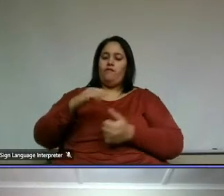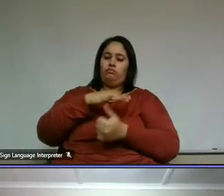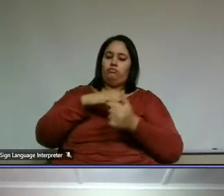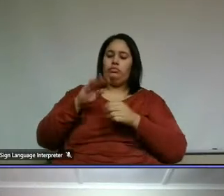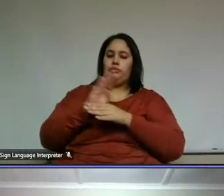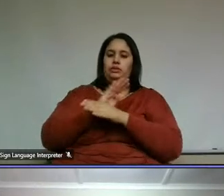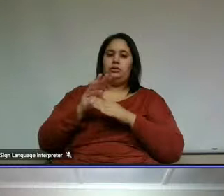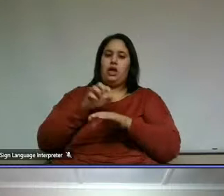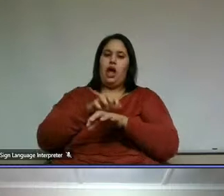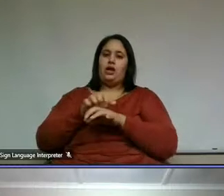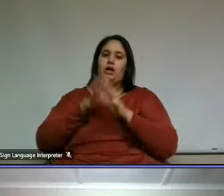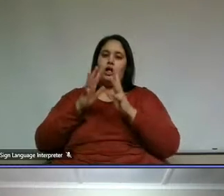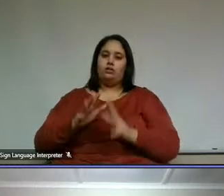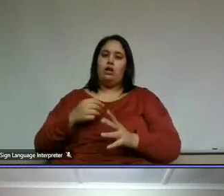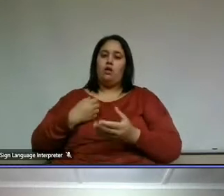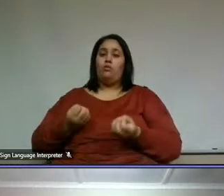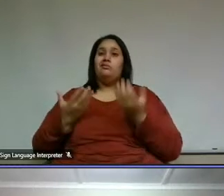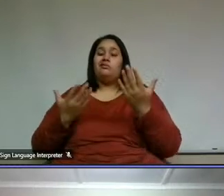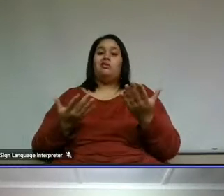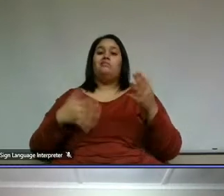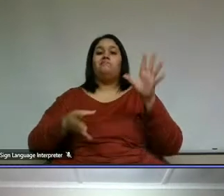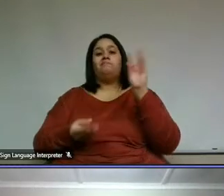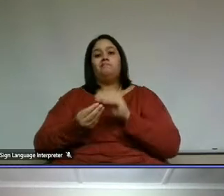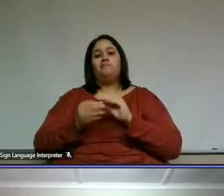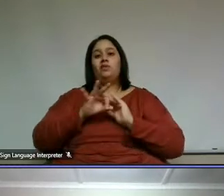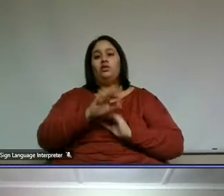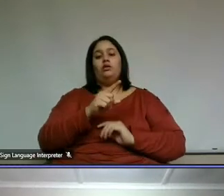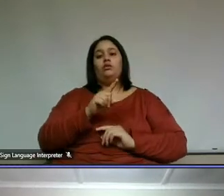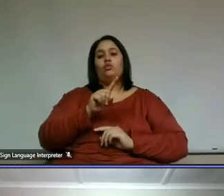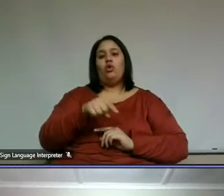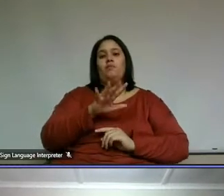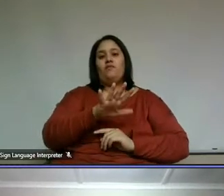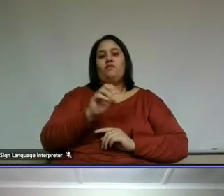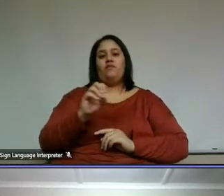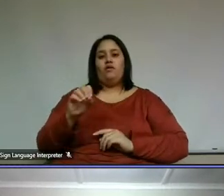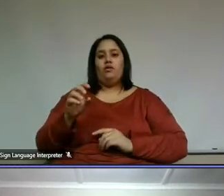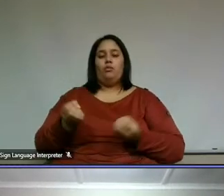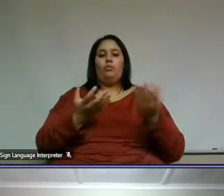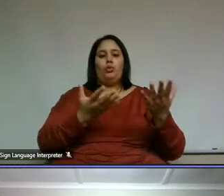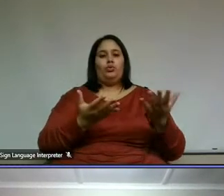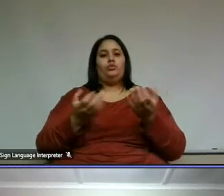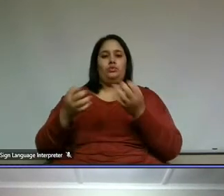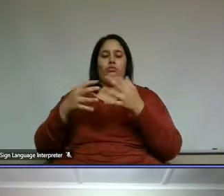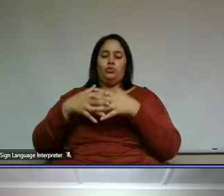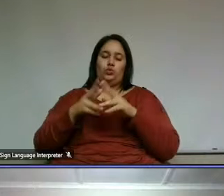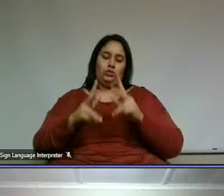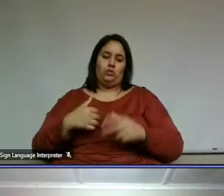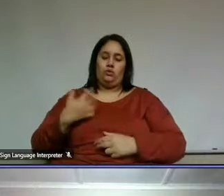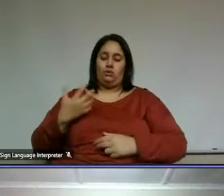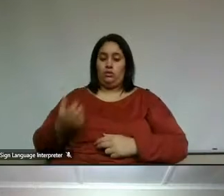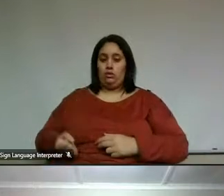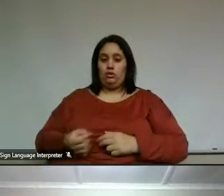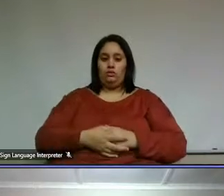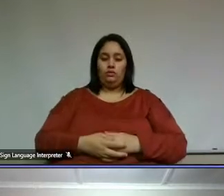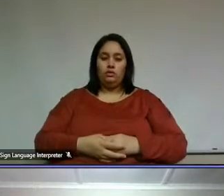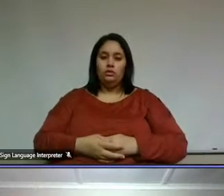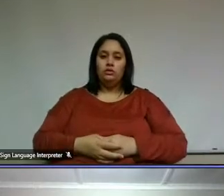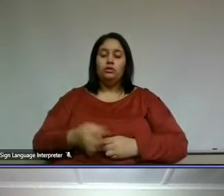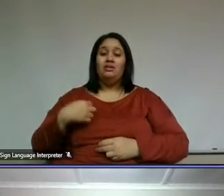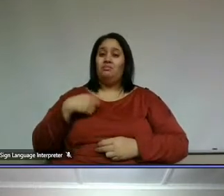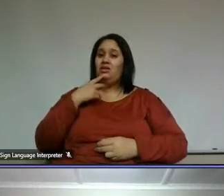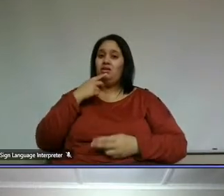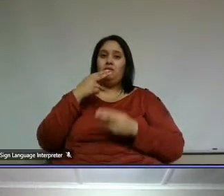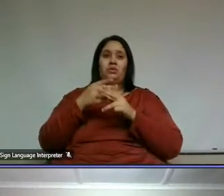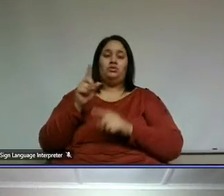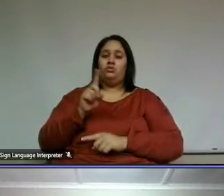and approximately 3,500 commercial producers. I would just like to mention